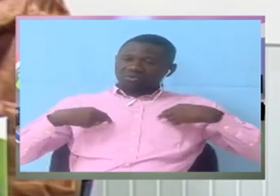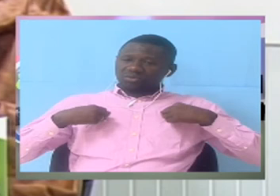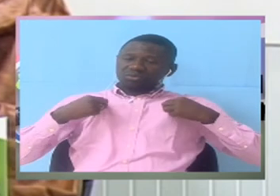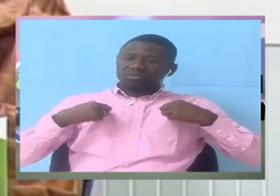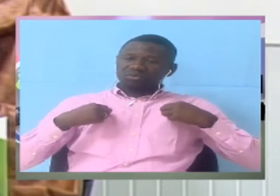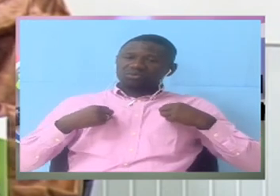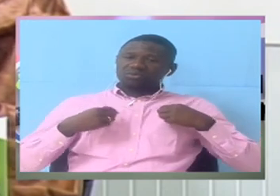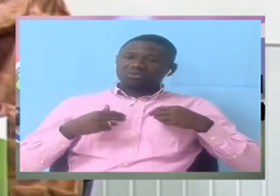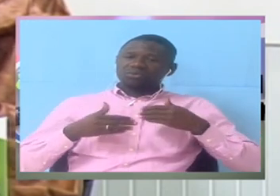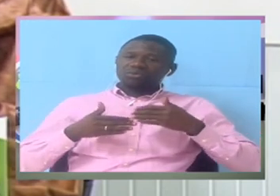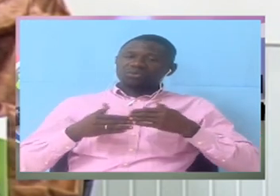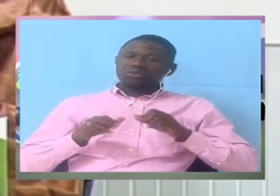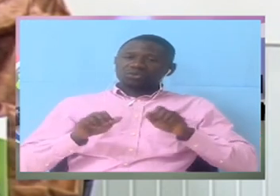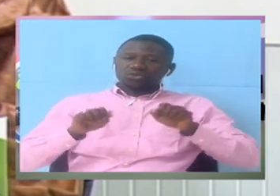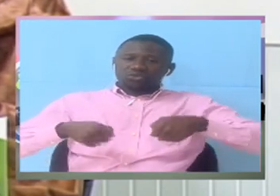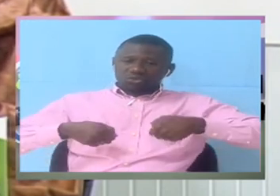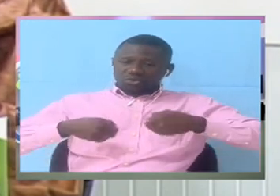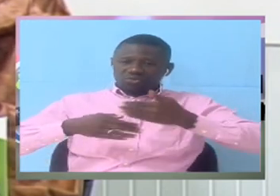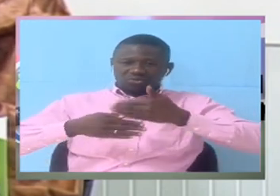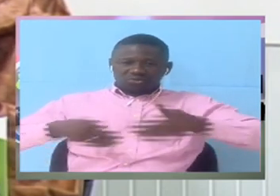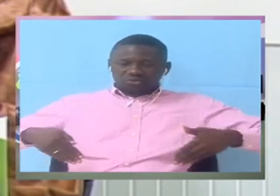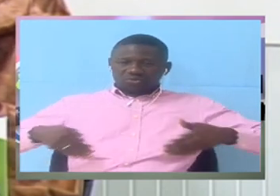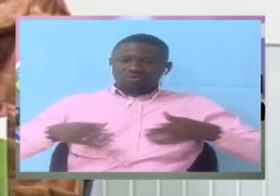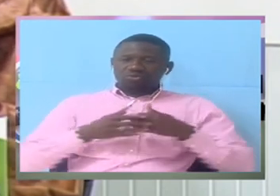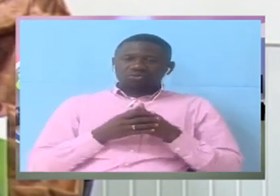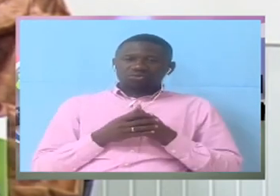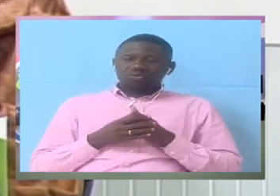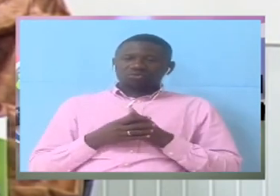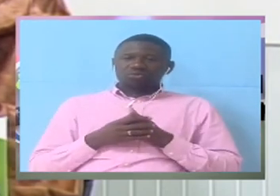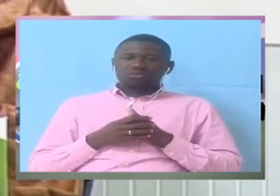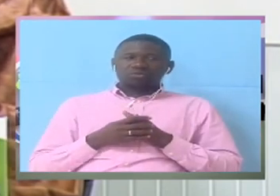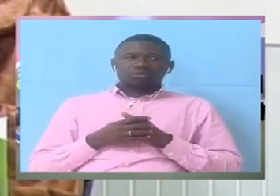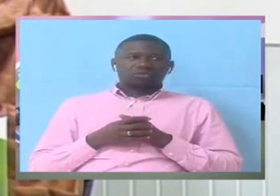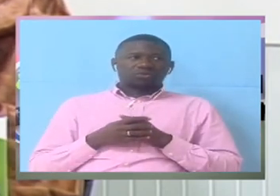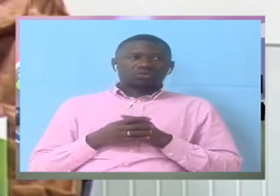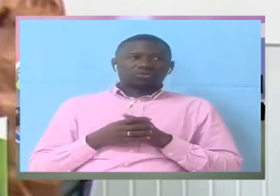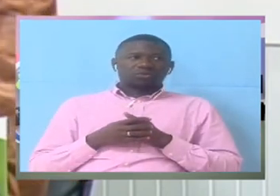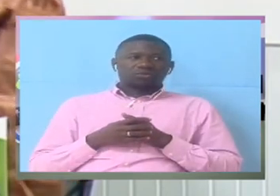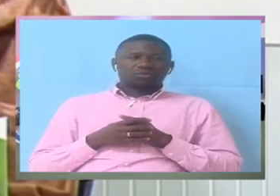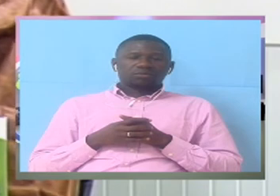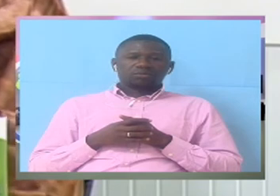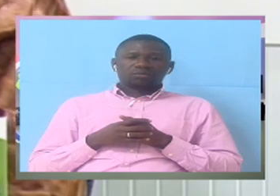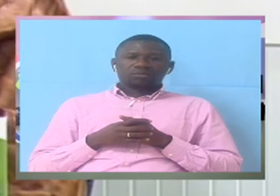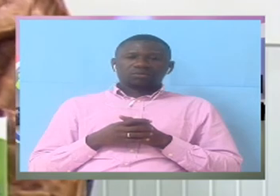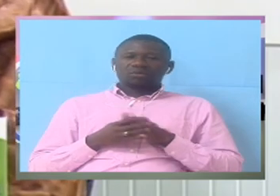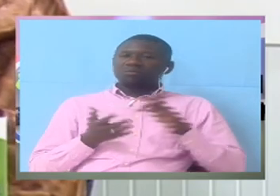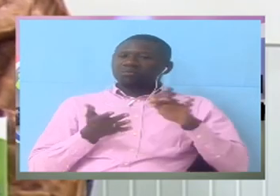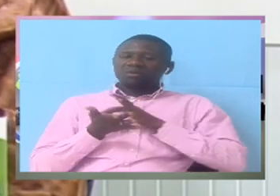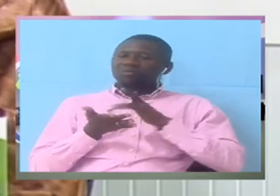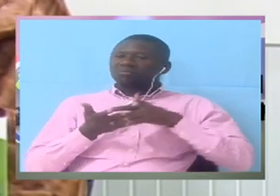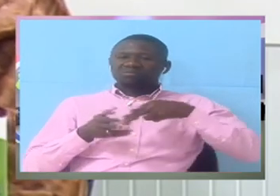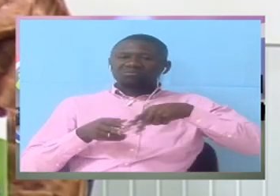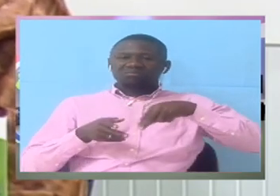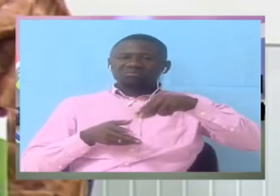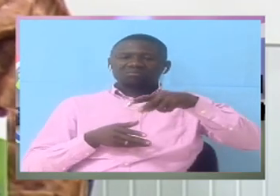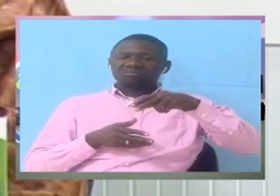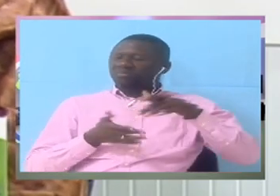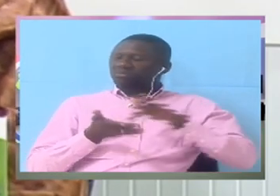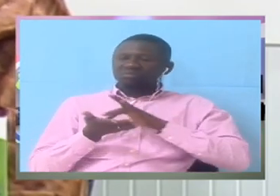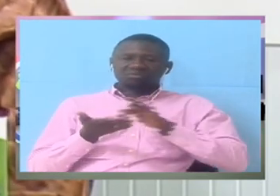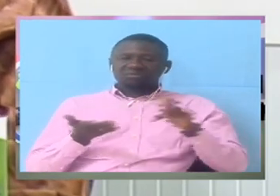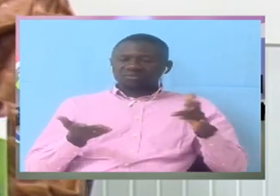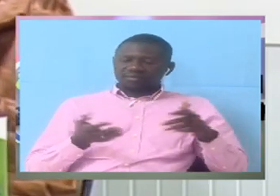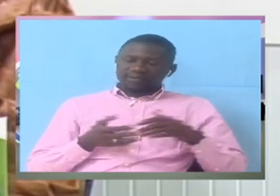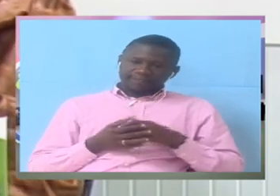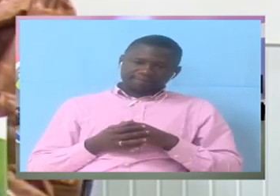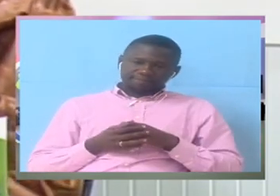Rusutung. What are they? Kurtusutung. Oh, shorts. We had no shoes on our